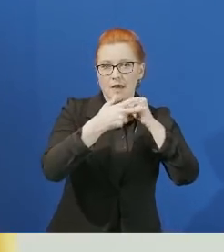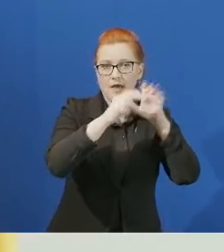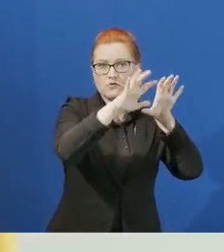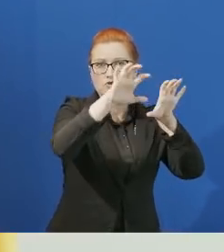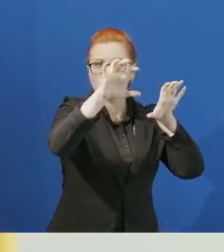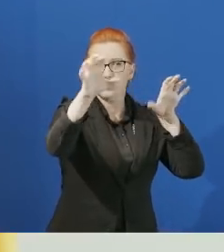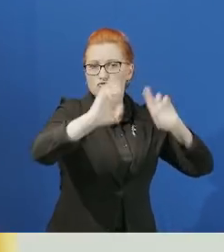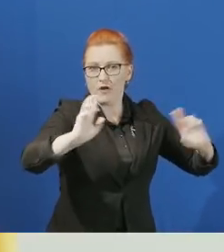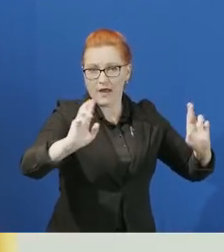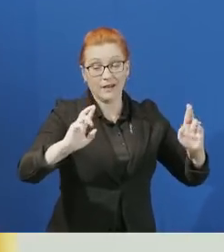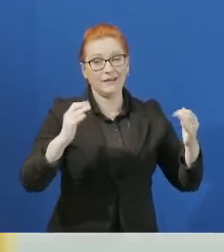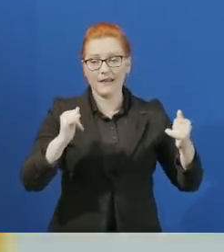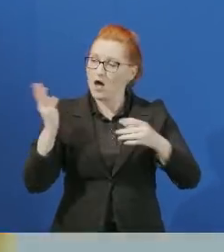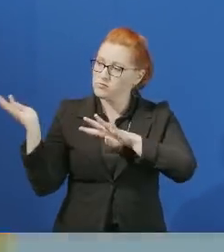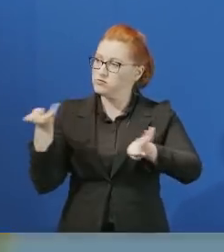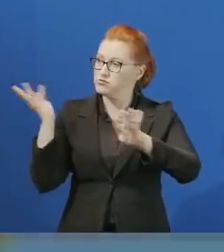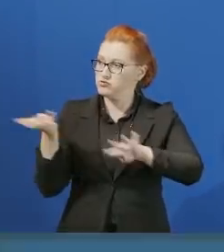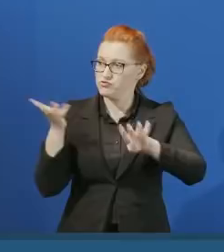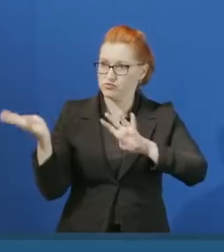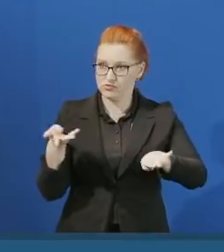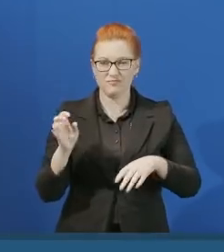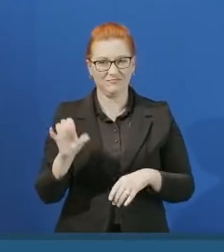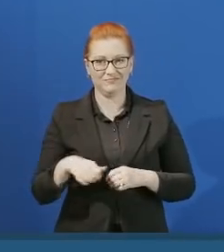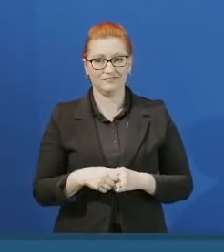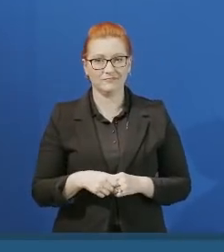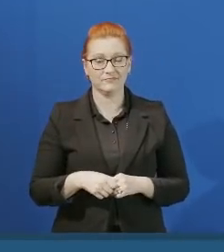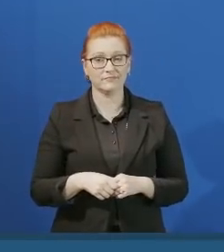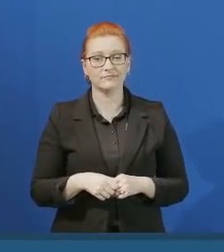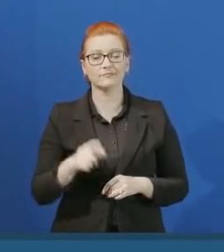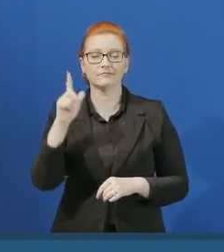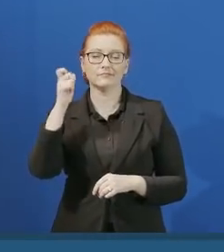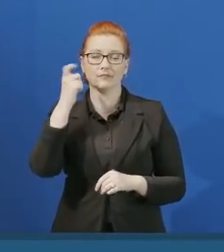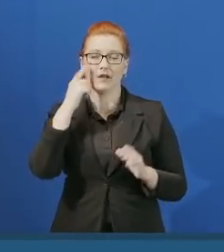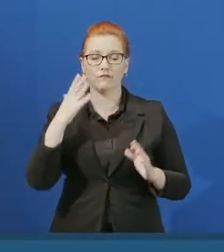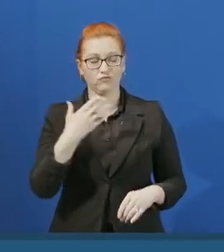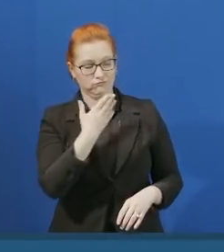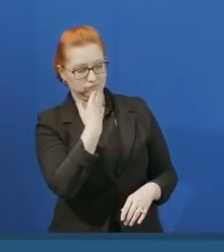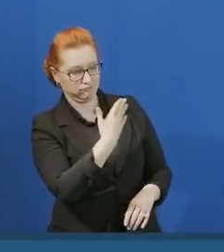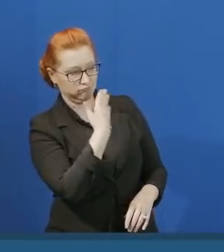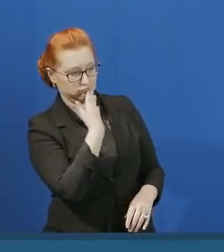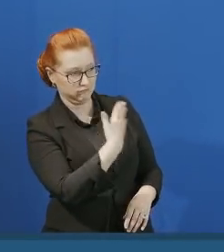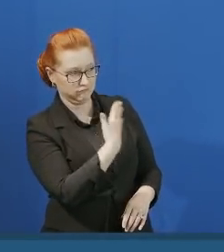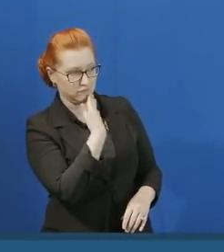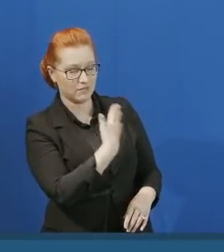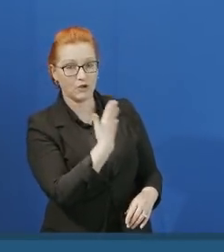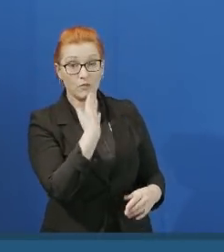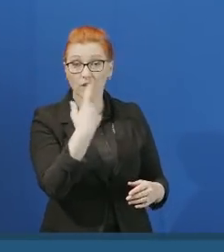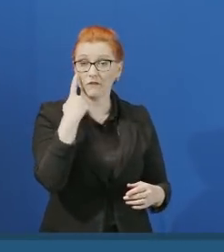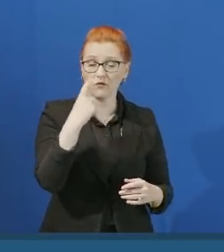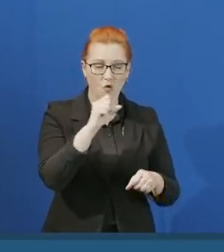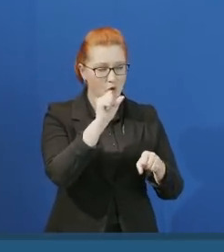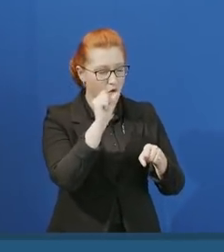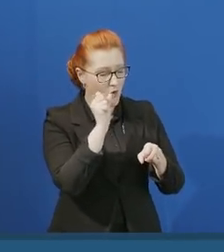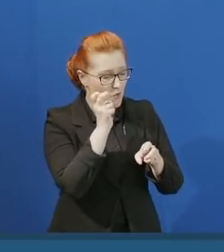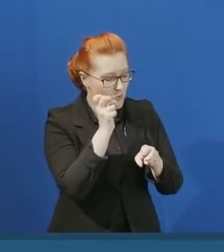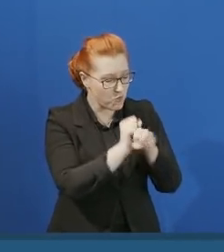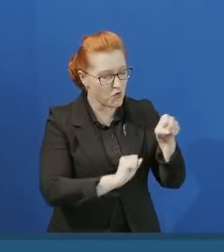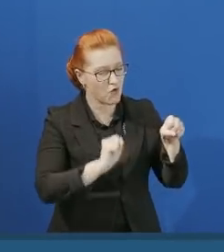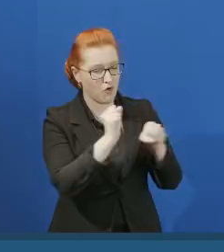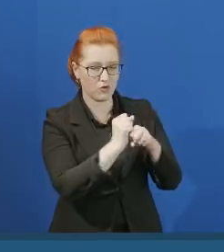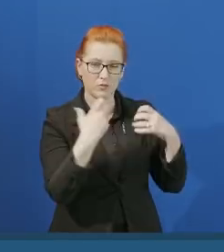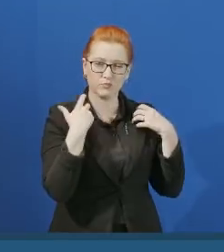our citizens. Thanks very much, General. Thank you for the hard work of the brave women and men of the National